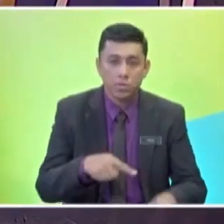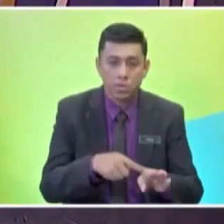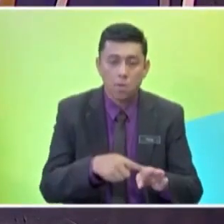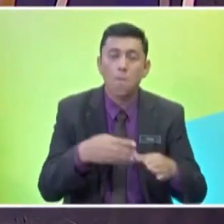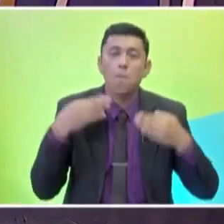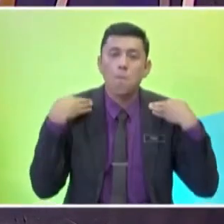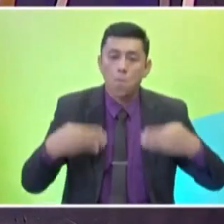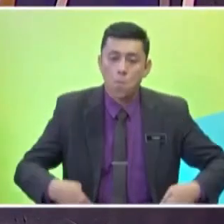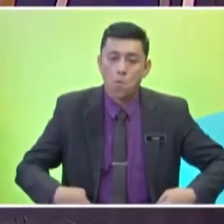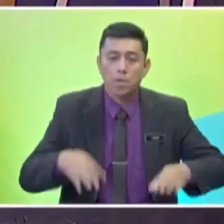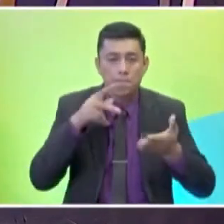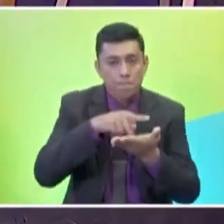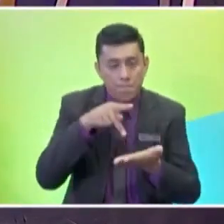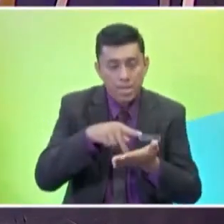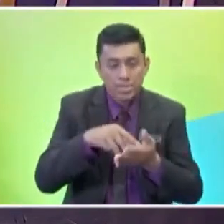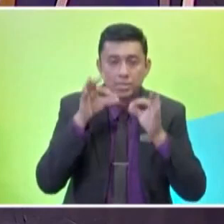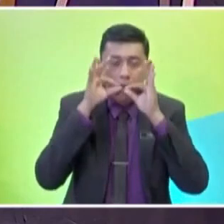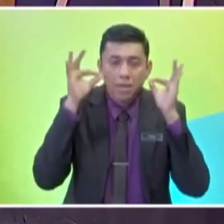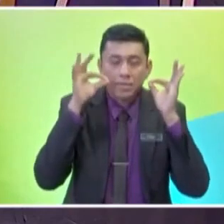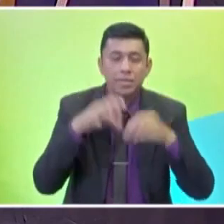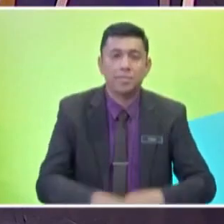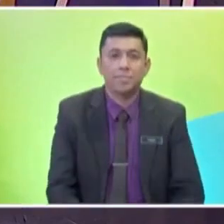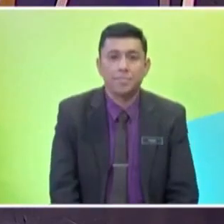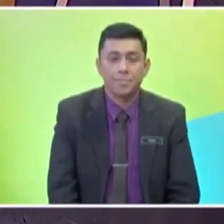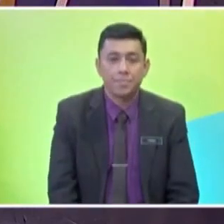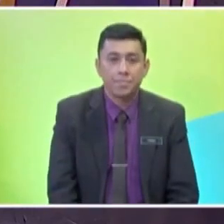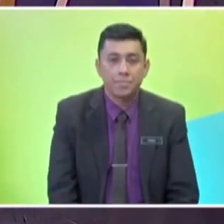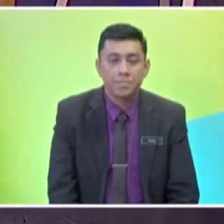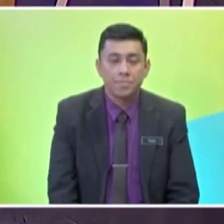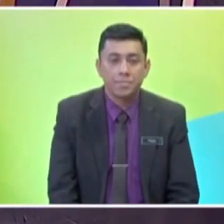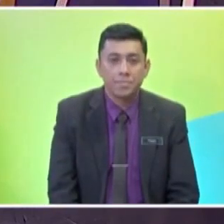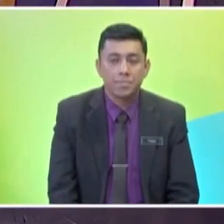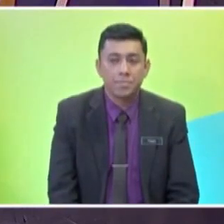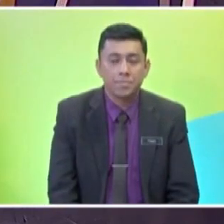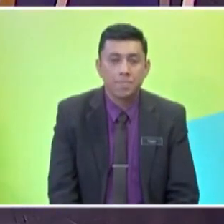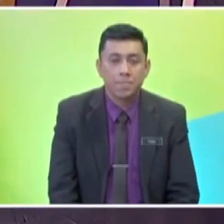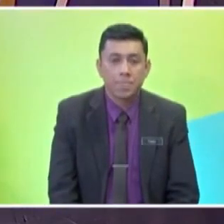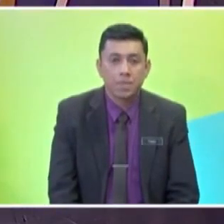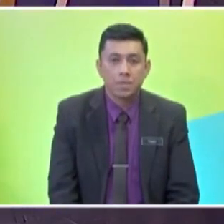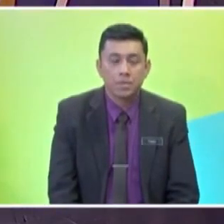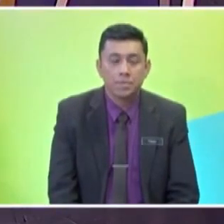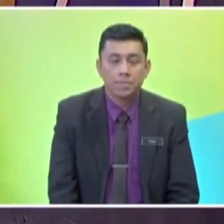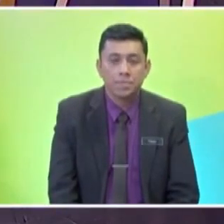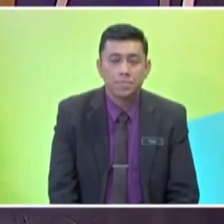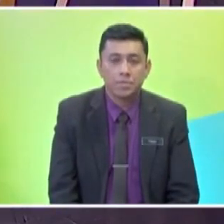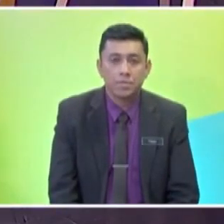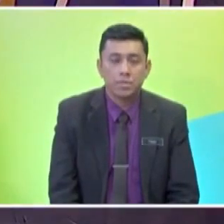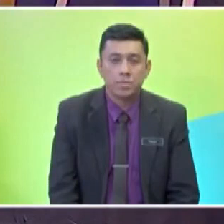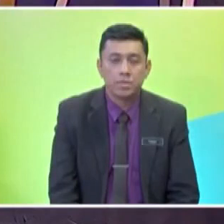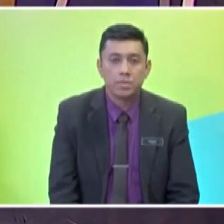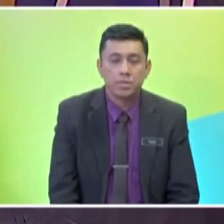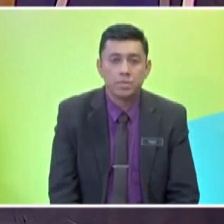body parts of a cat. The first one up here. Okay, I'll be here. Okay, this one